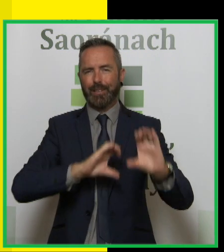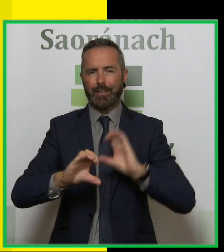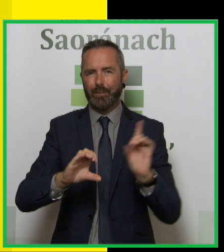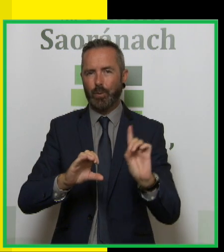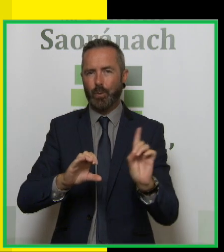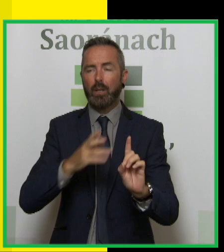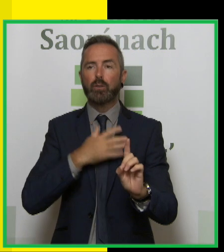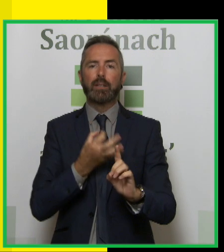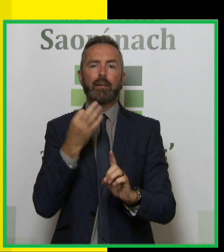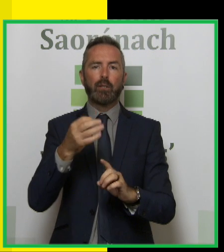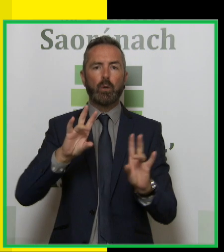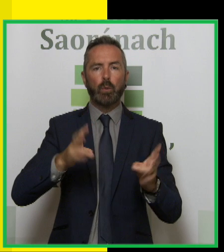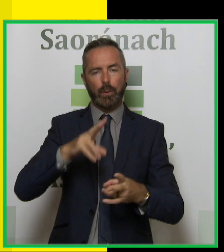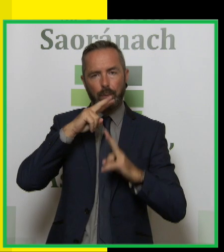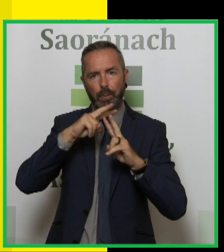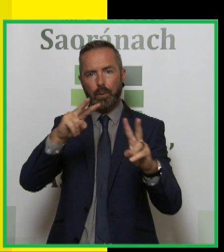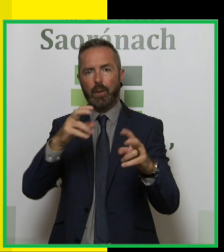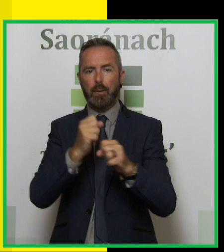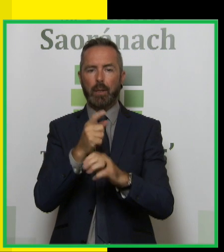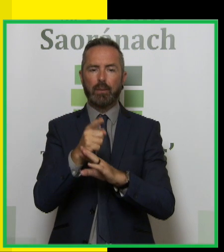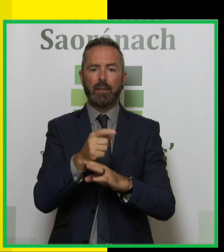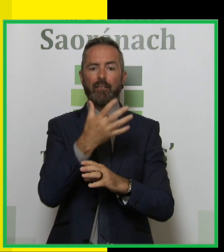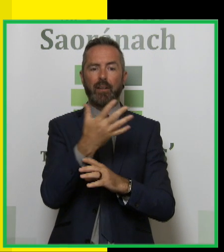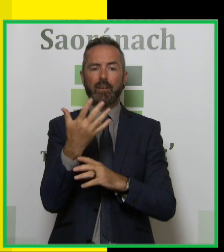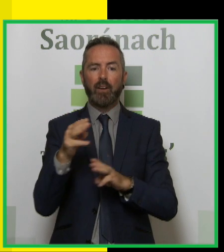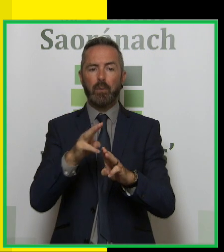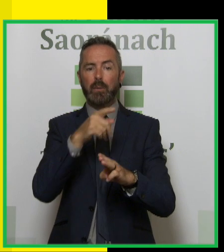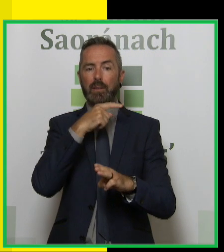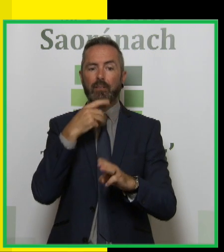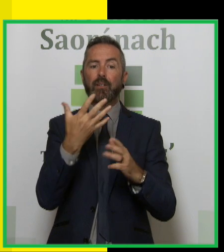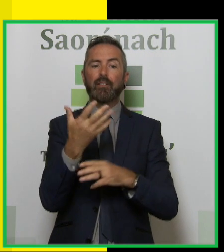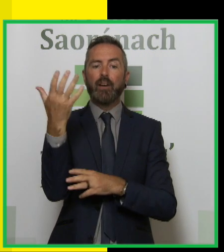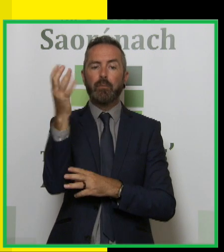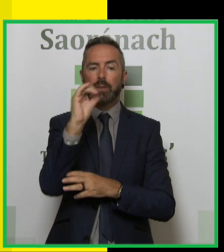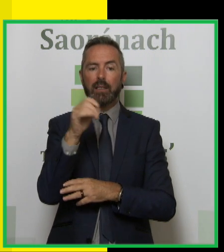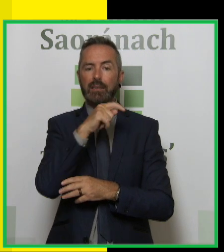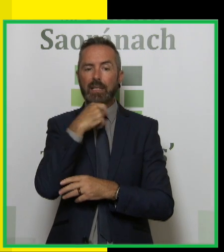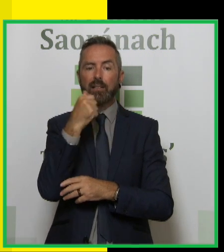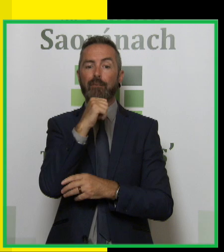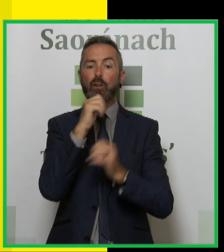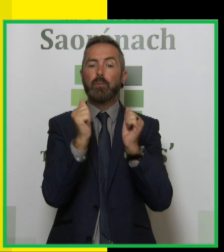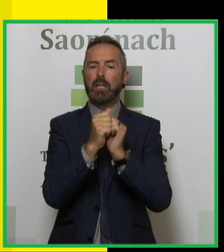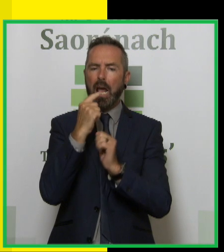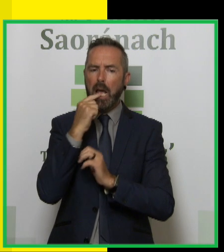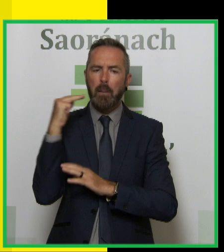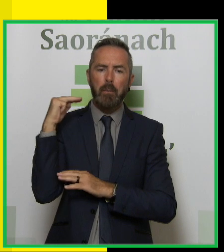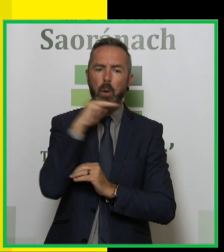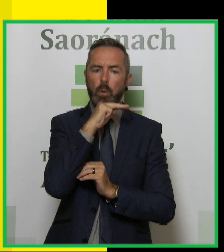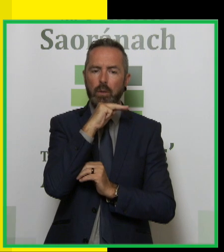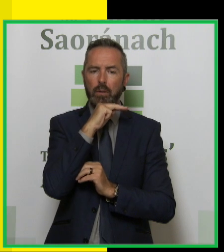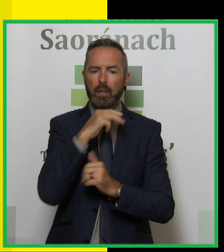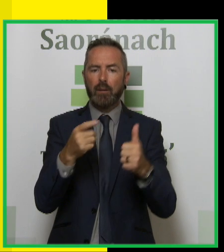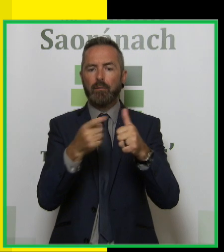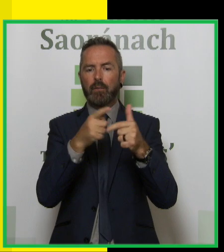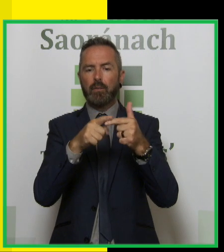The 55% rated their first NA meeting as important or very important. The top 3 influences